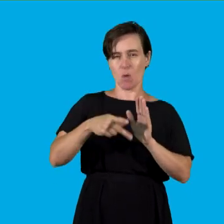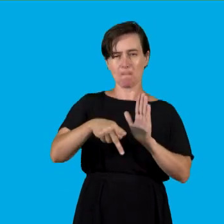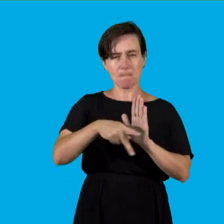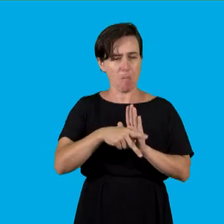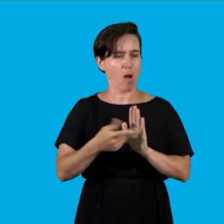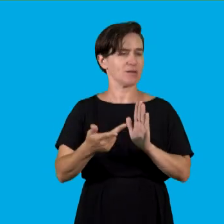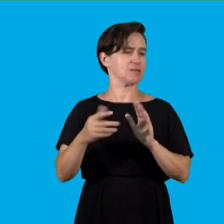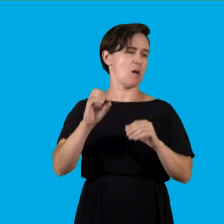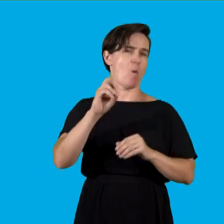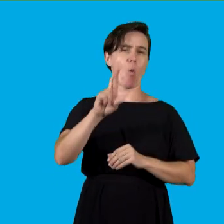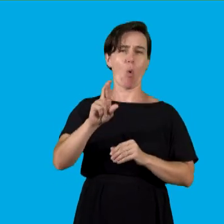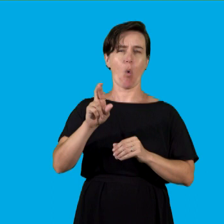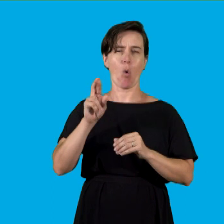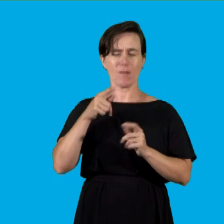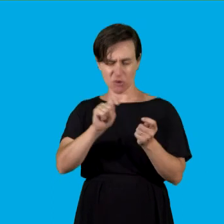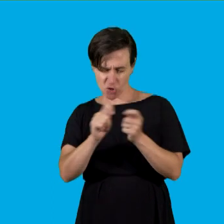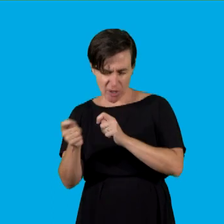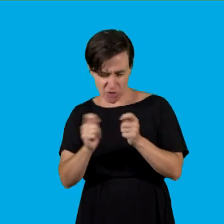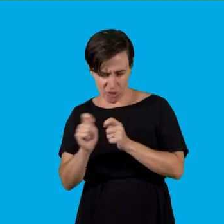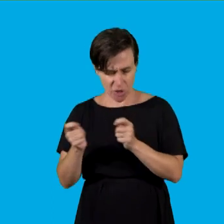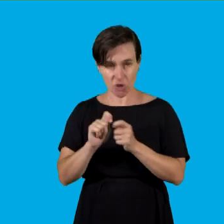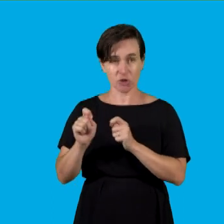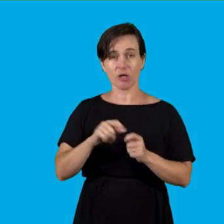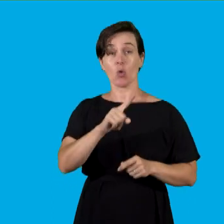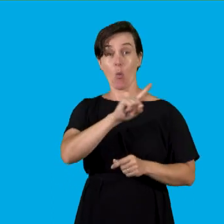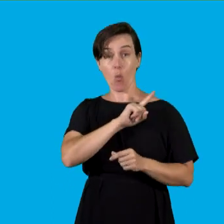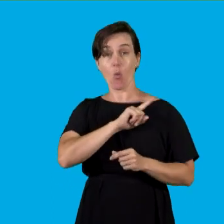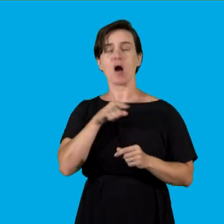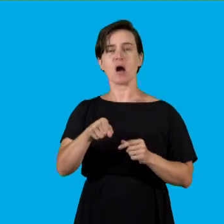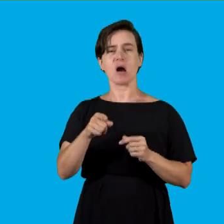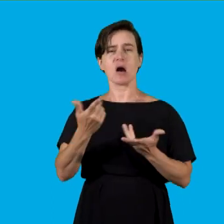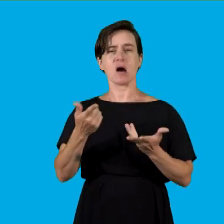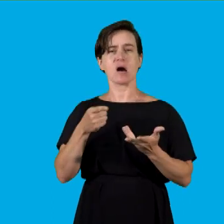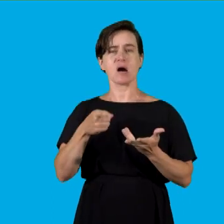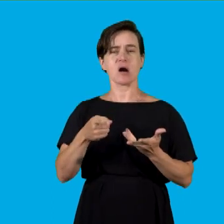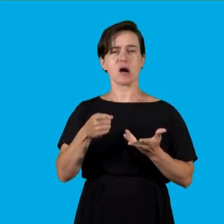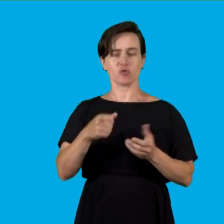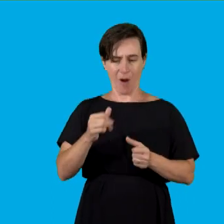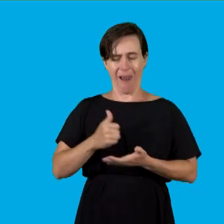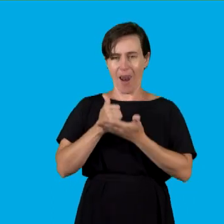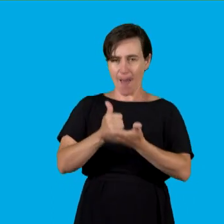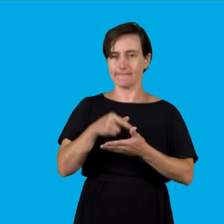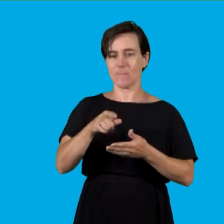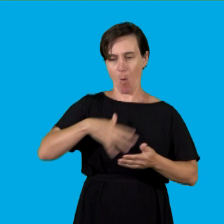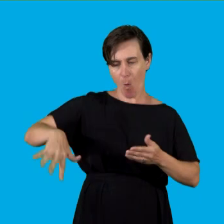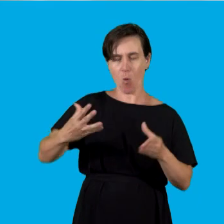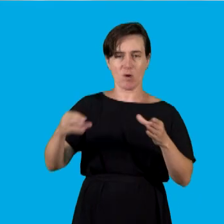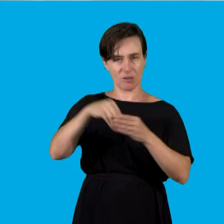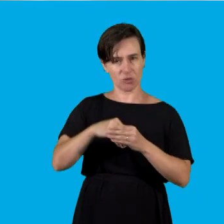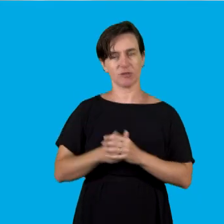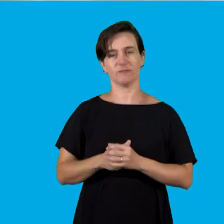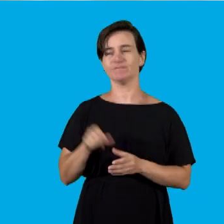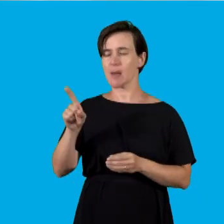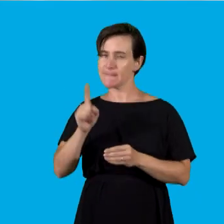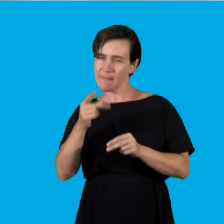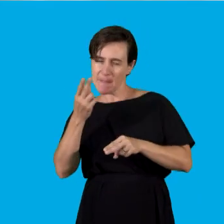from recruitment to performance evaluations and promotions. So for businesses to be able to address inclusivity, they need